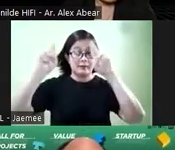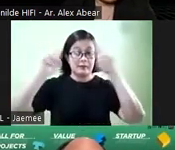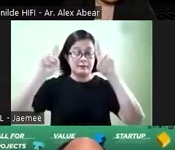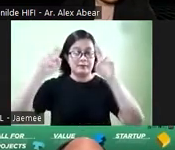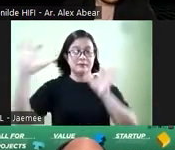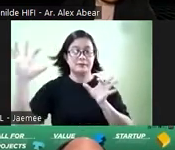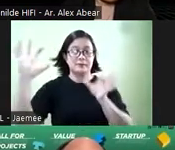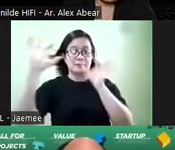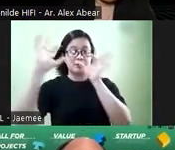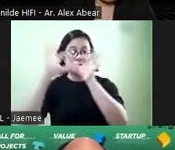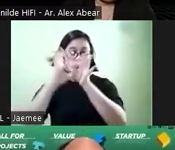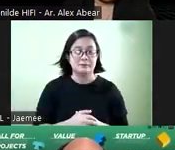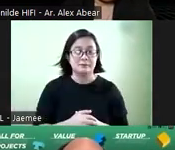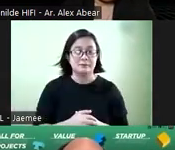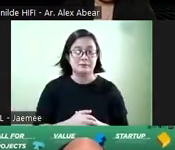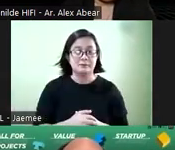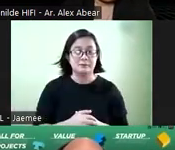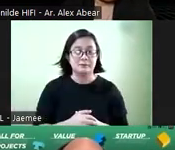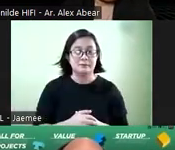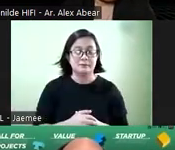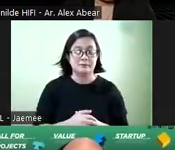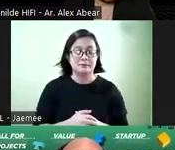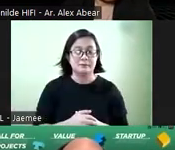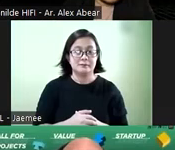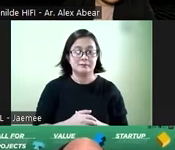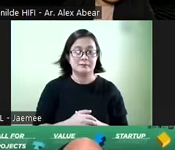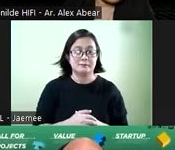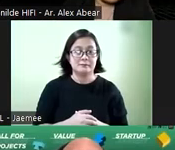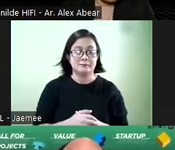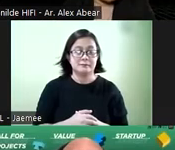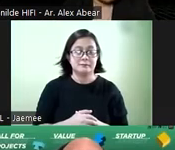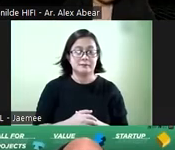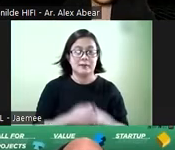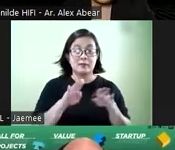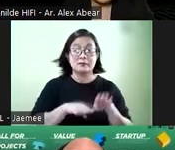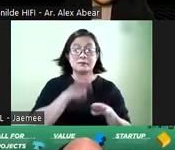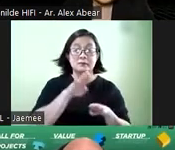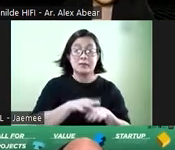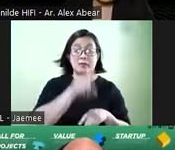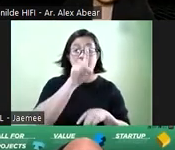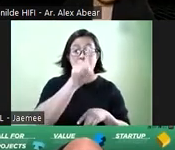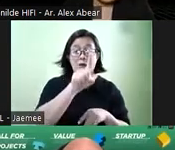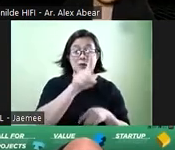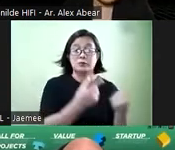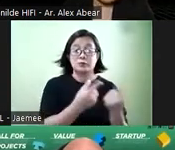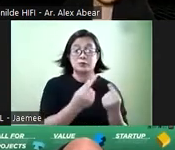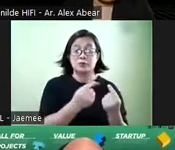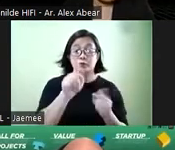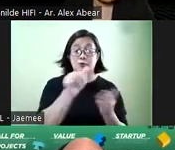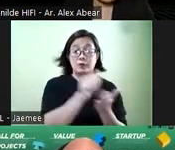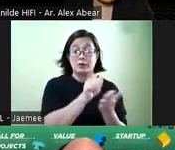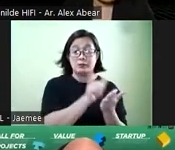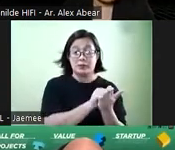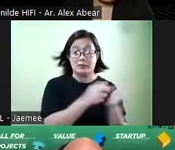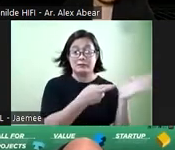the accelerator network. So yes, step one is really to do your academic